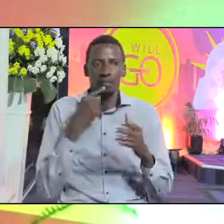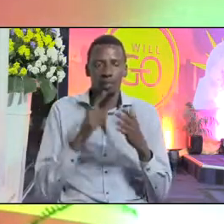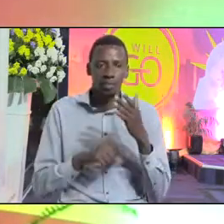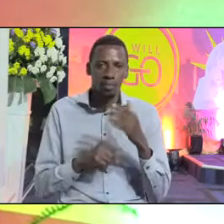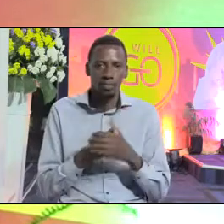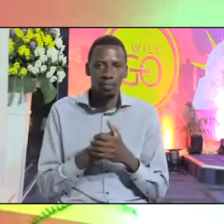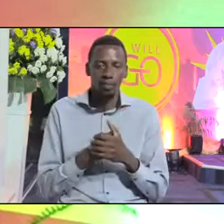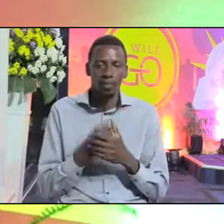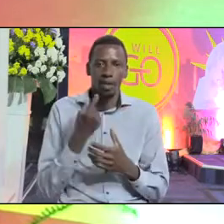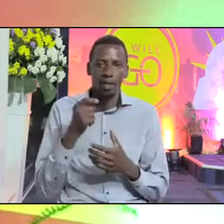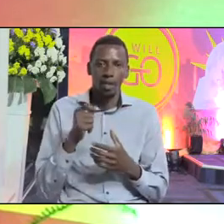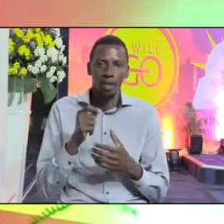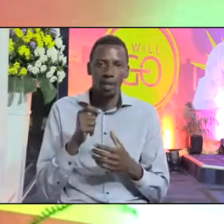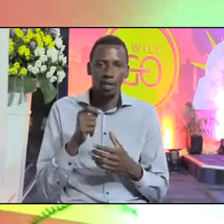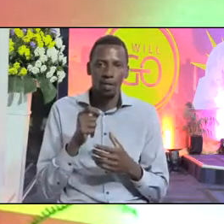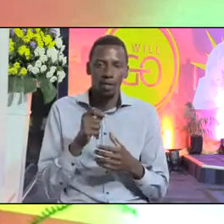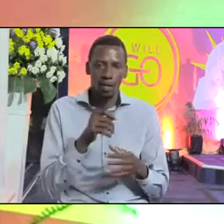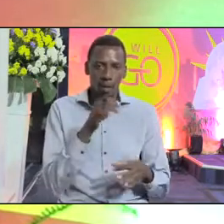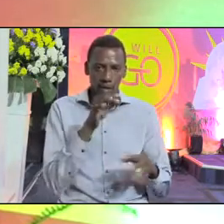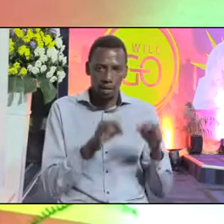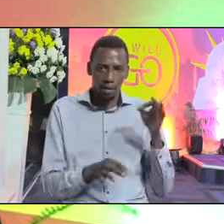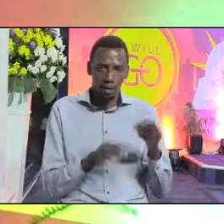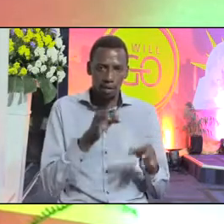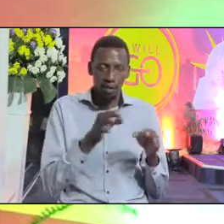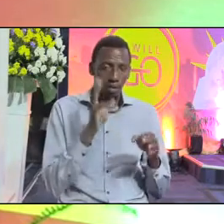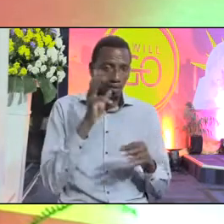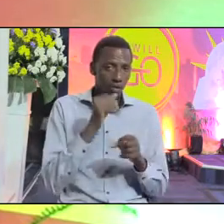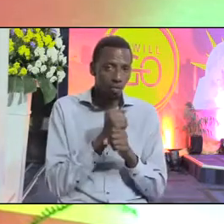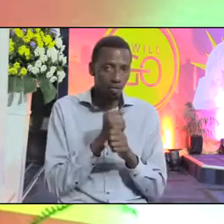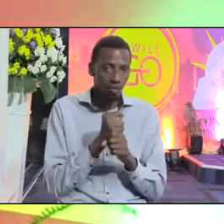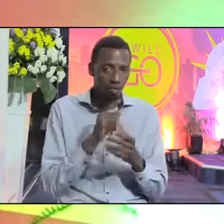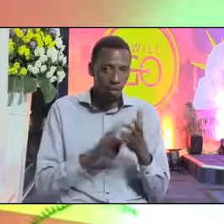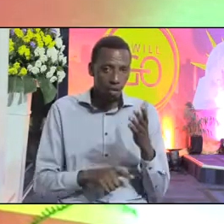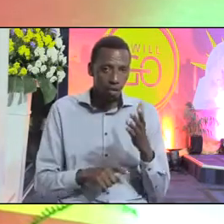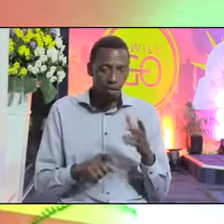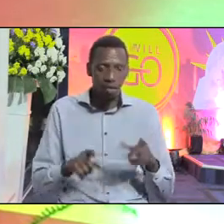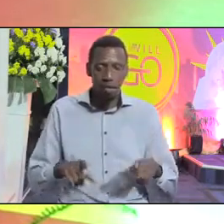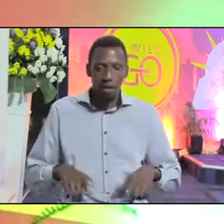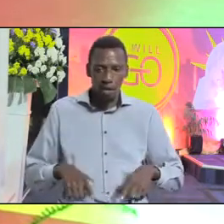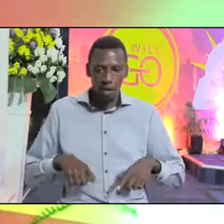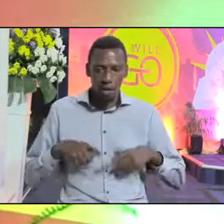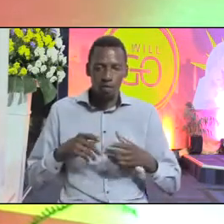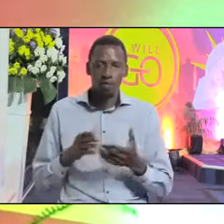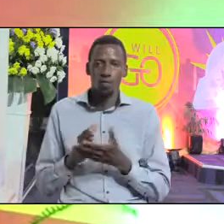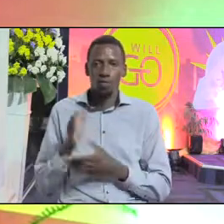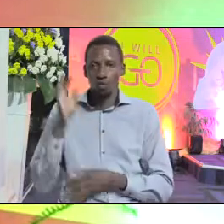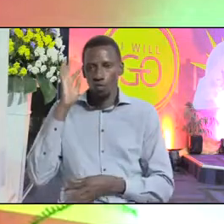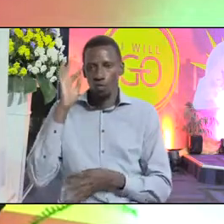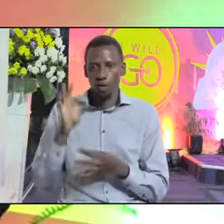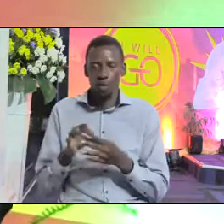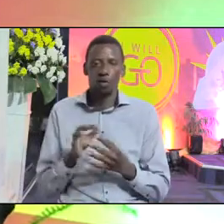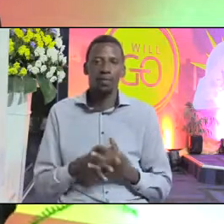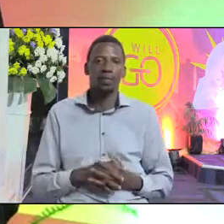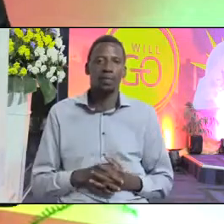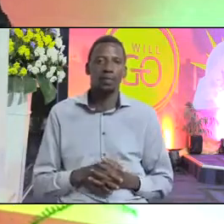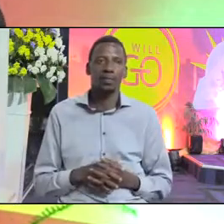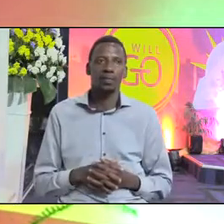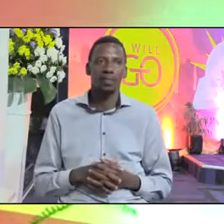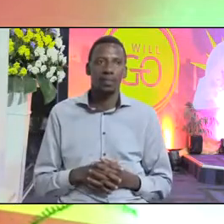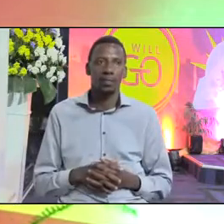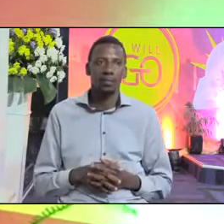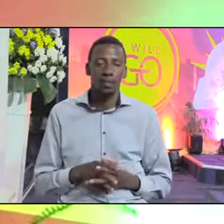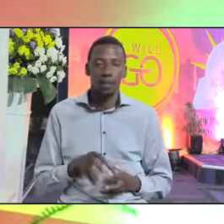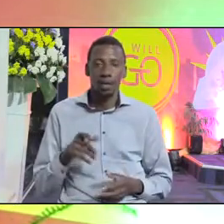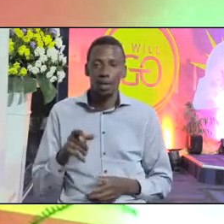the just shall do what? The just shall do what? Live by faith. This